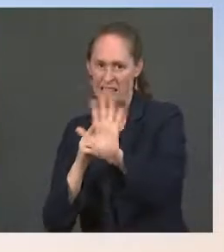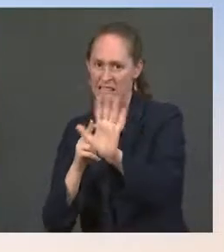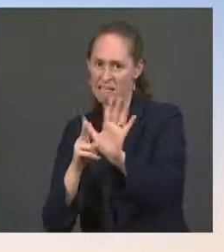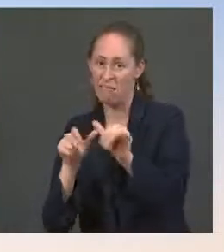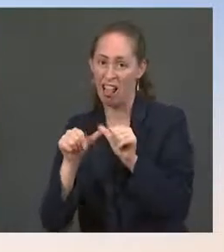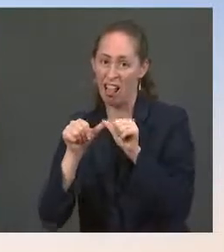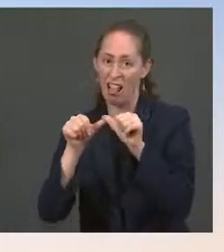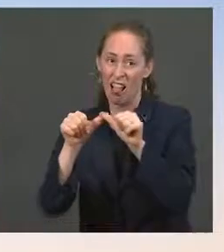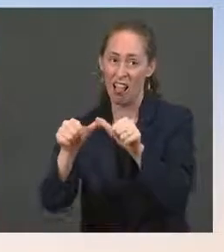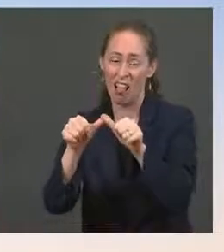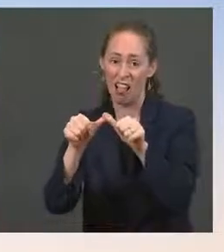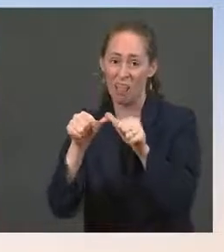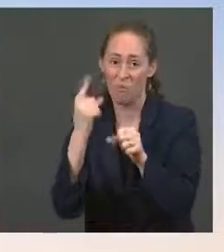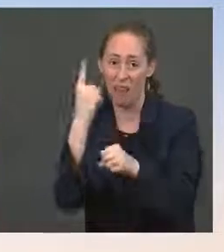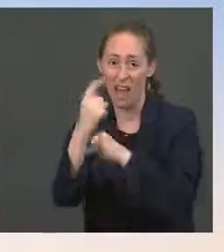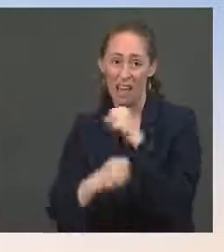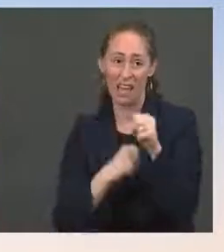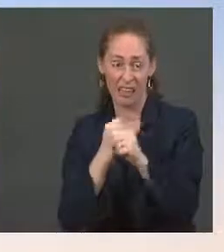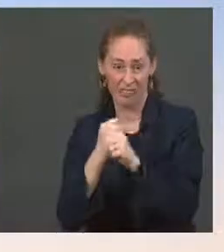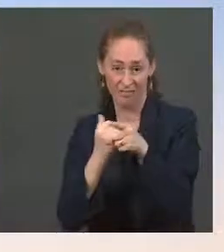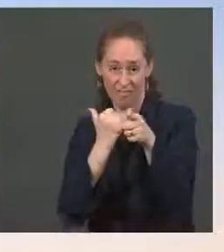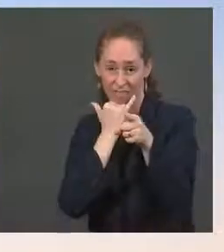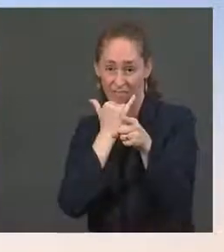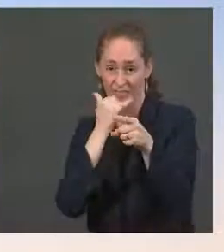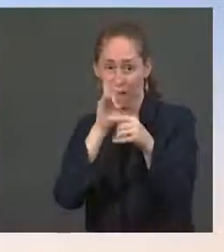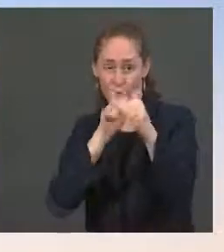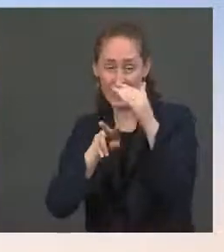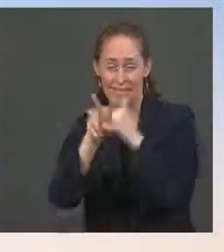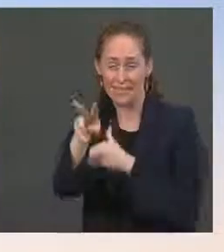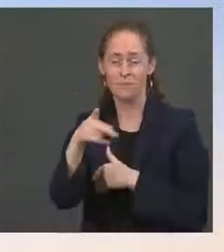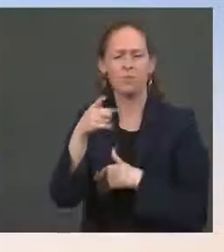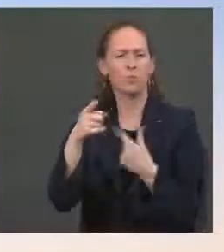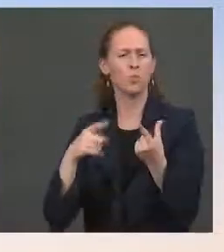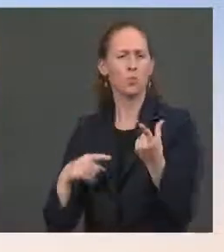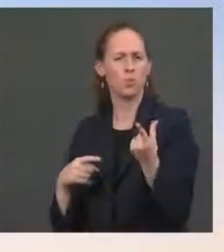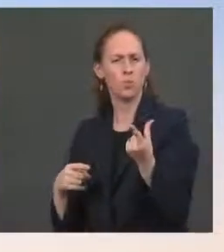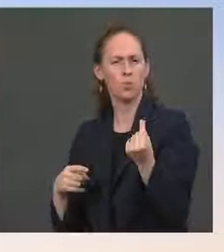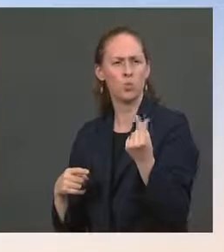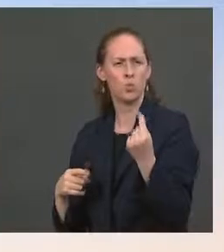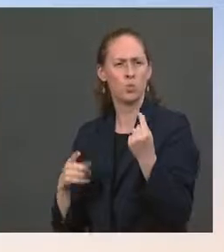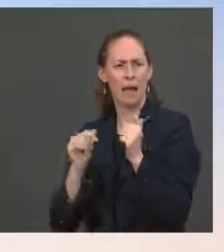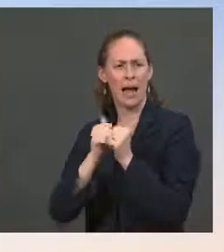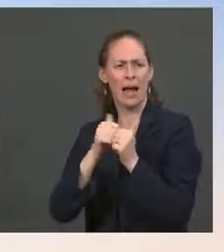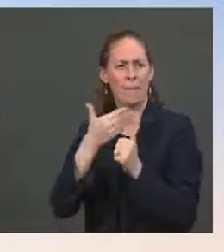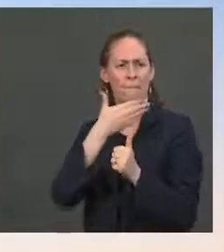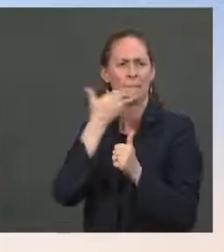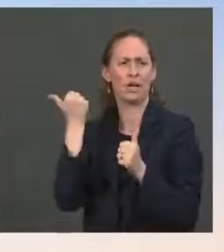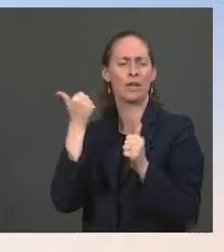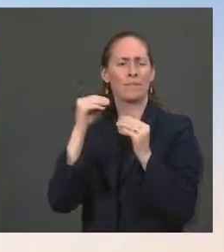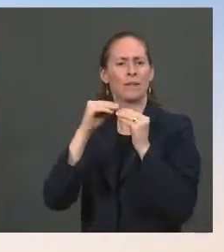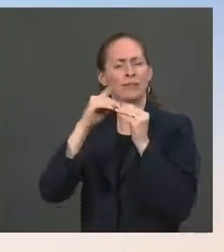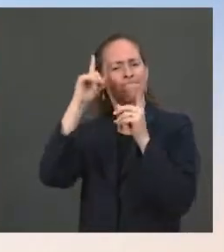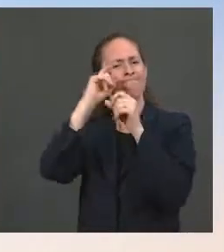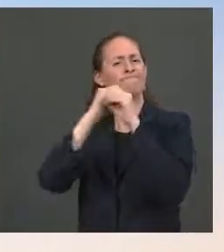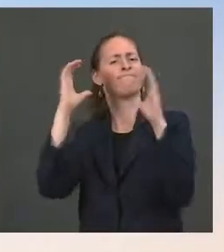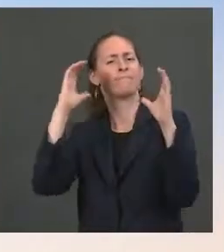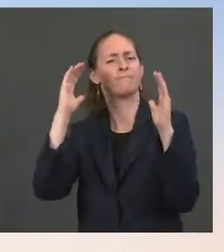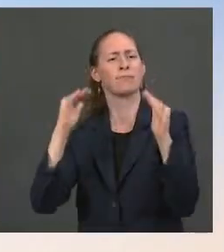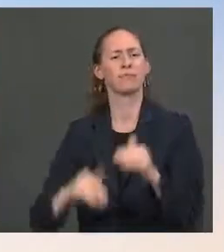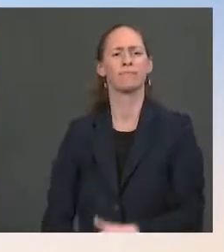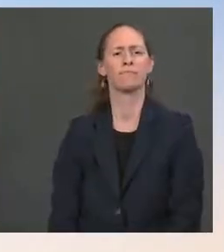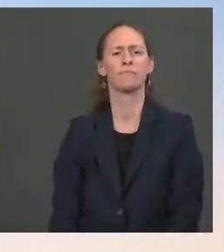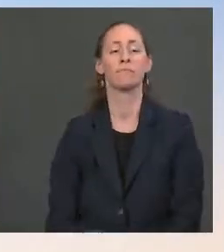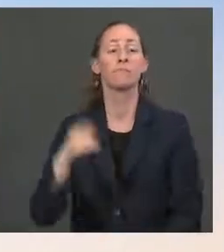situation, and what is the White House doing to maybe manage these new expectations? Well, the Federal Reserve and the OECD continue